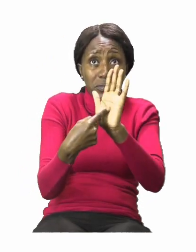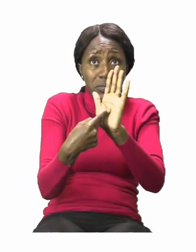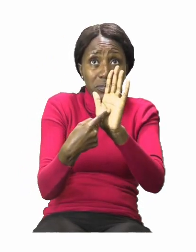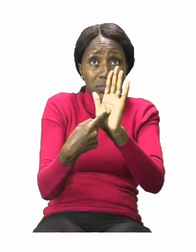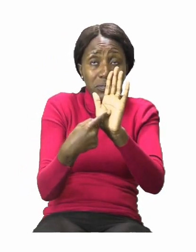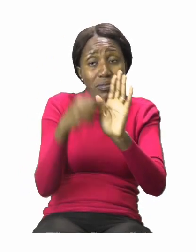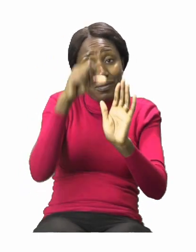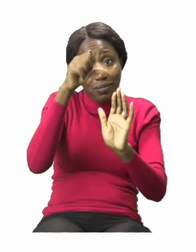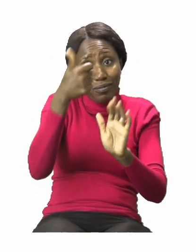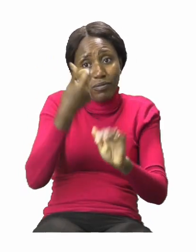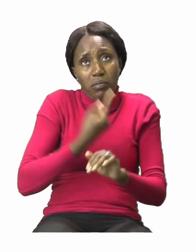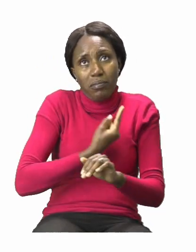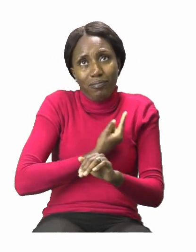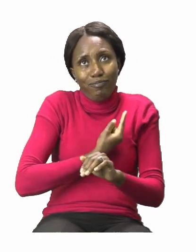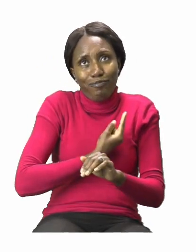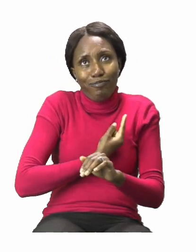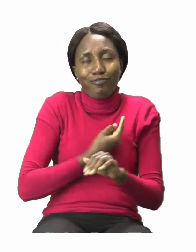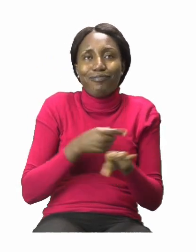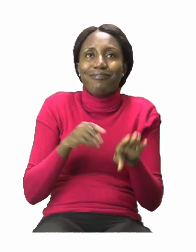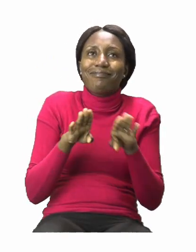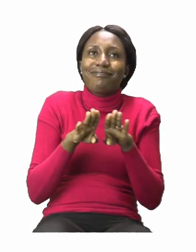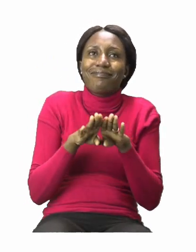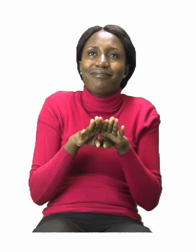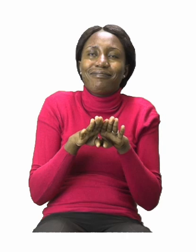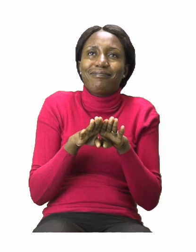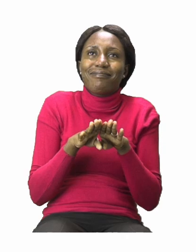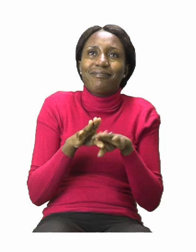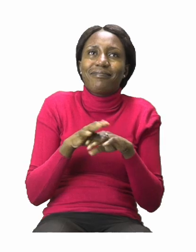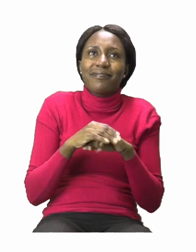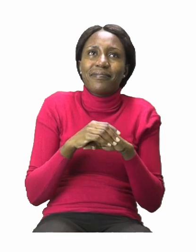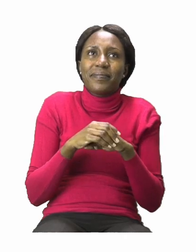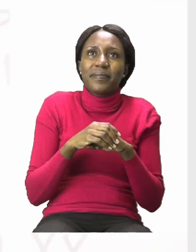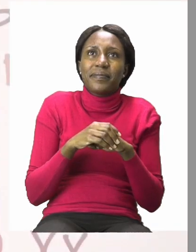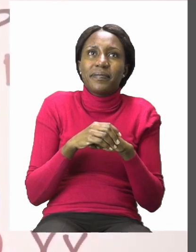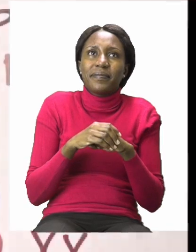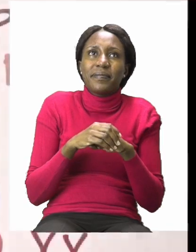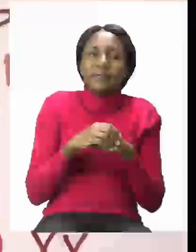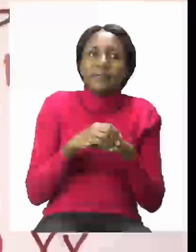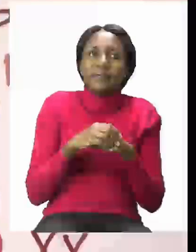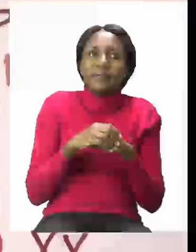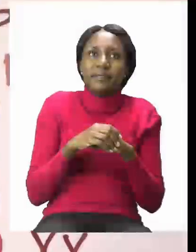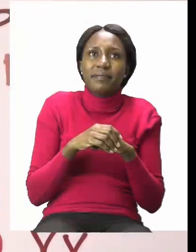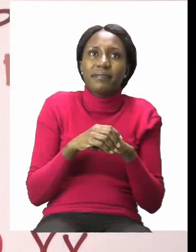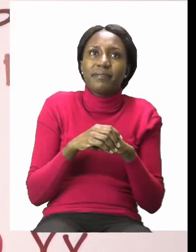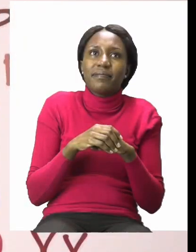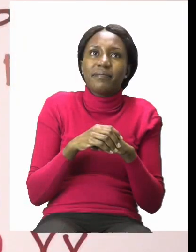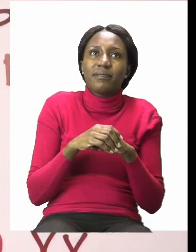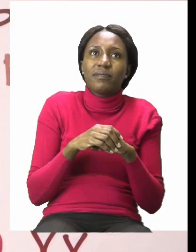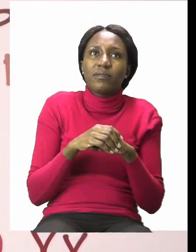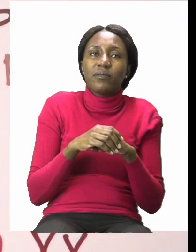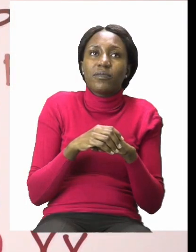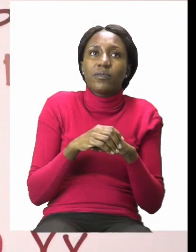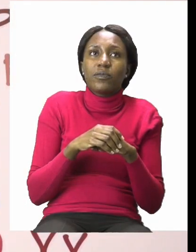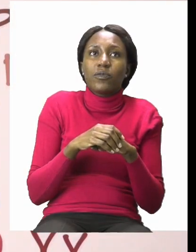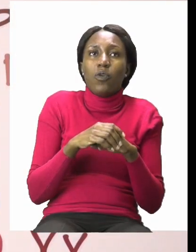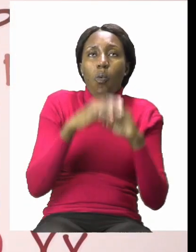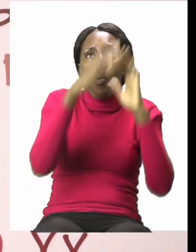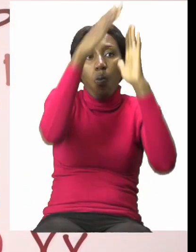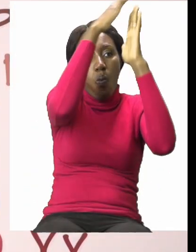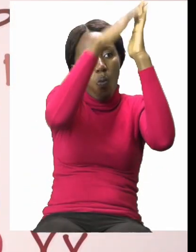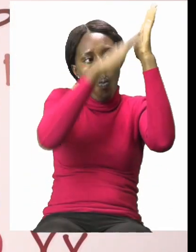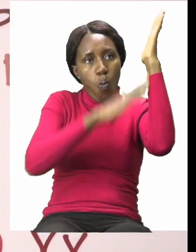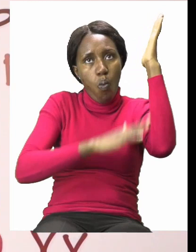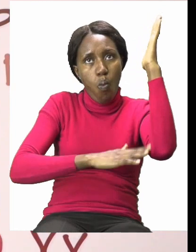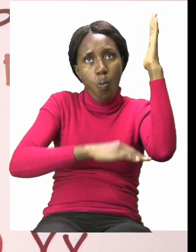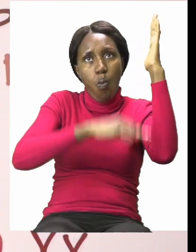you have to do by yourselves. So let's take a look. The first word we have is the word wall. Now